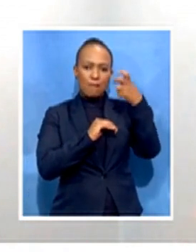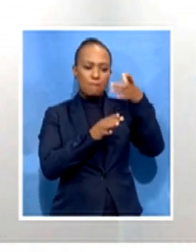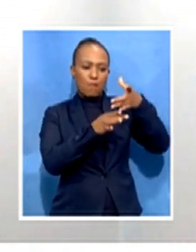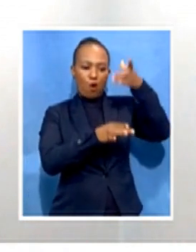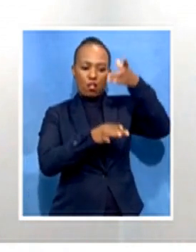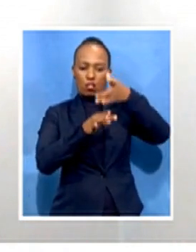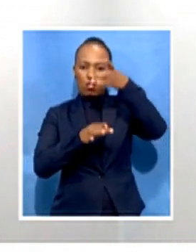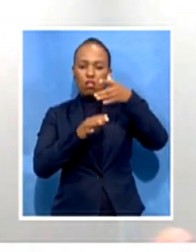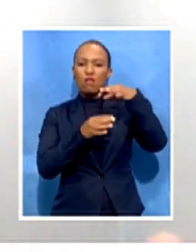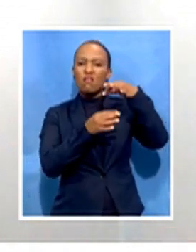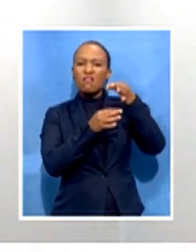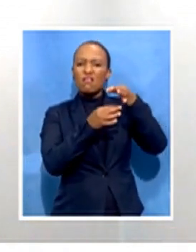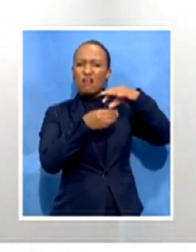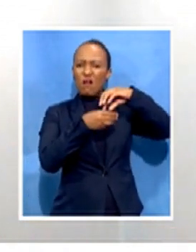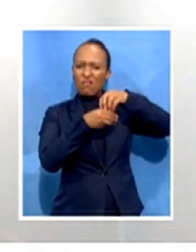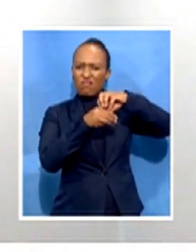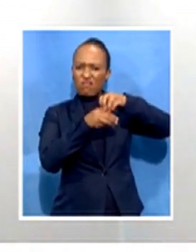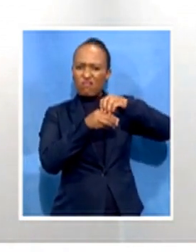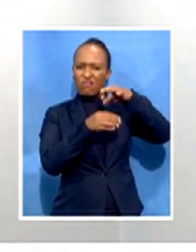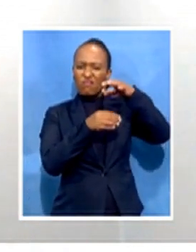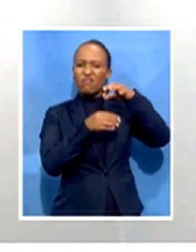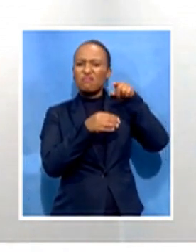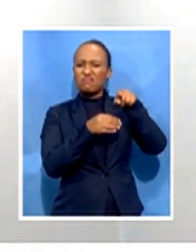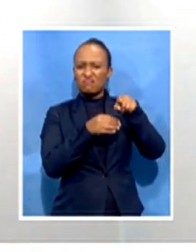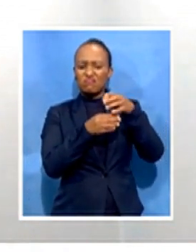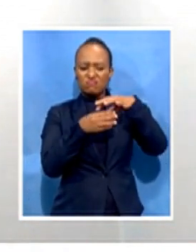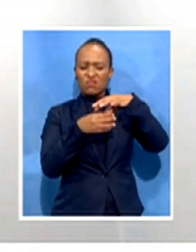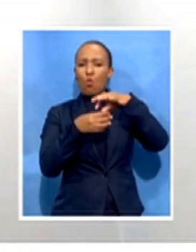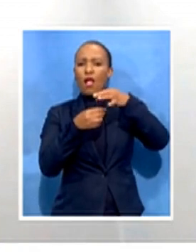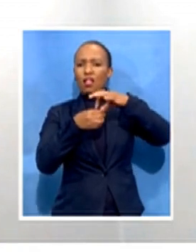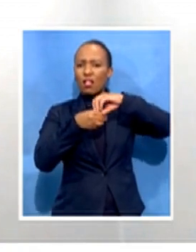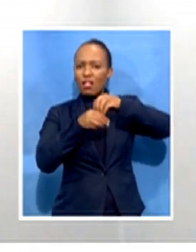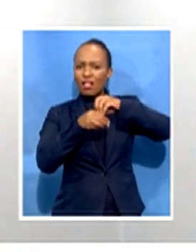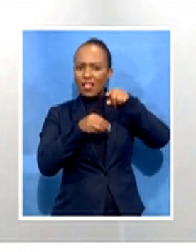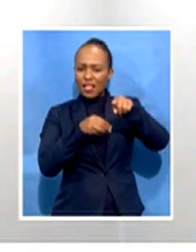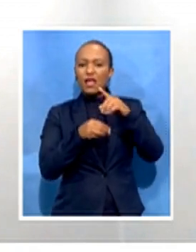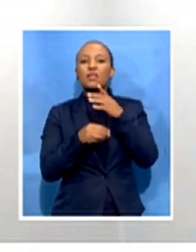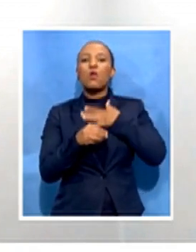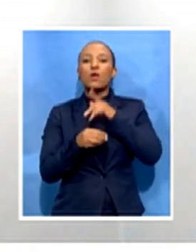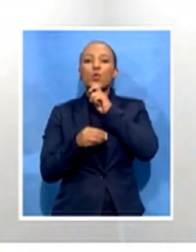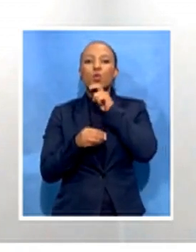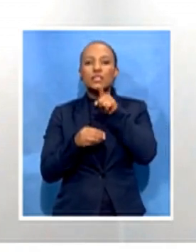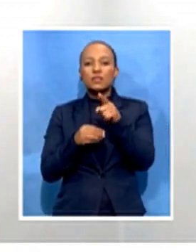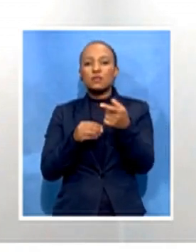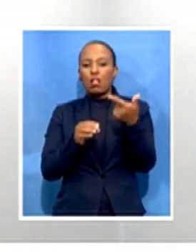caps? It's very simple. They want to use those bottle caps to refill and sell these products as